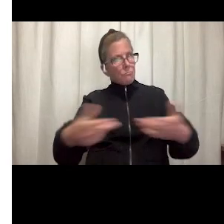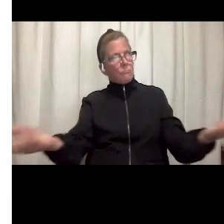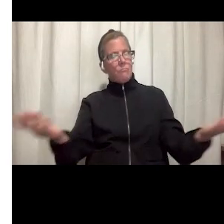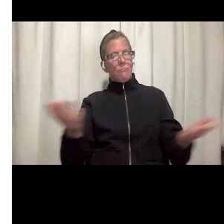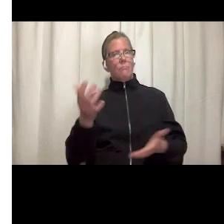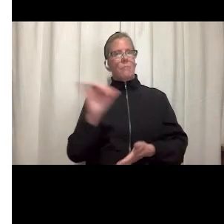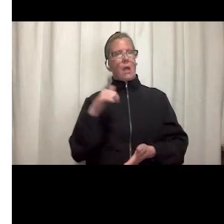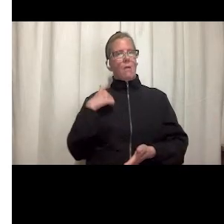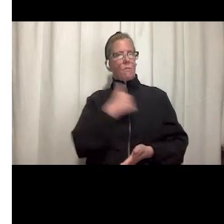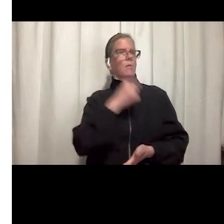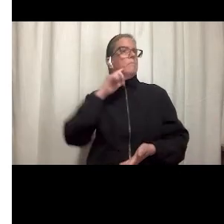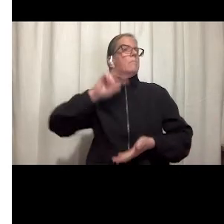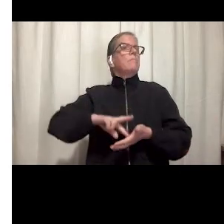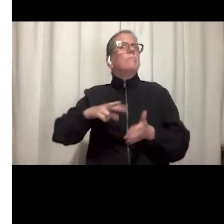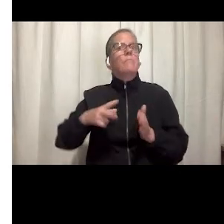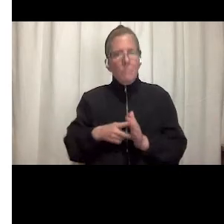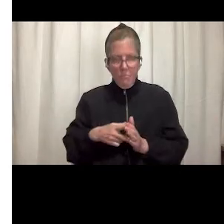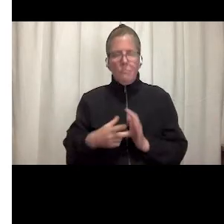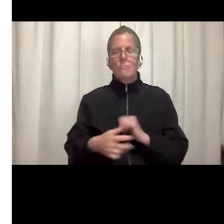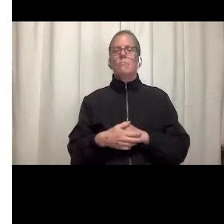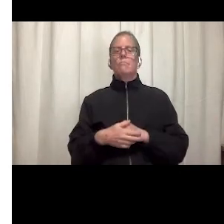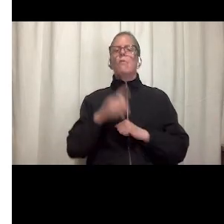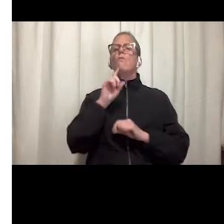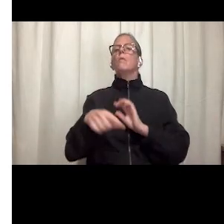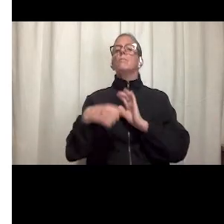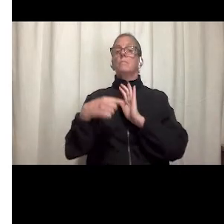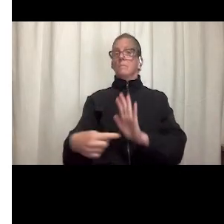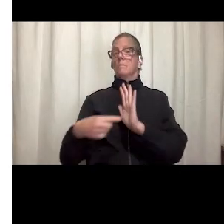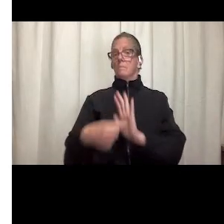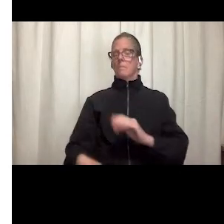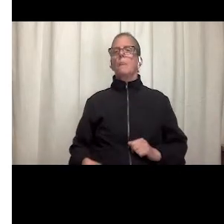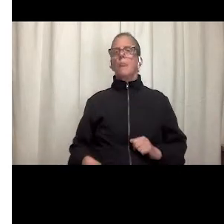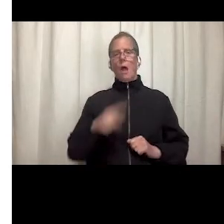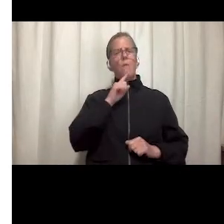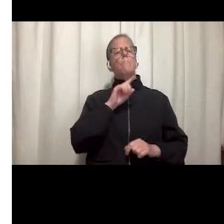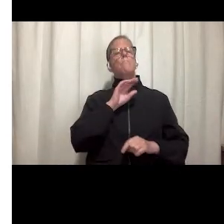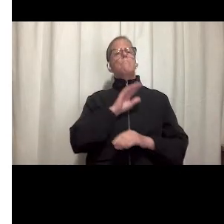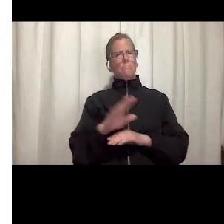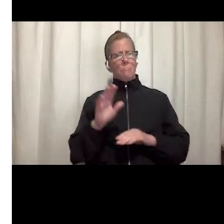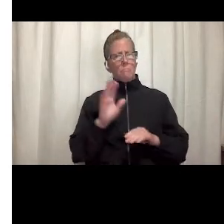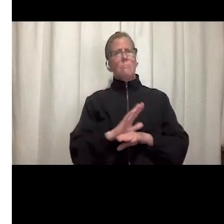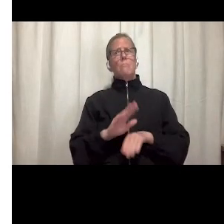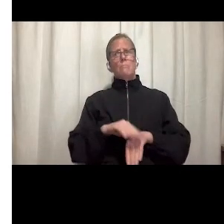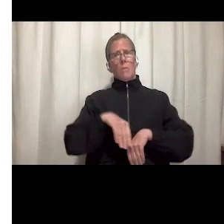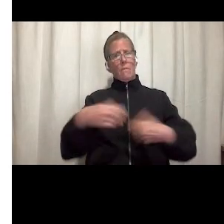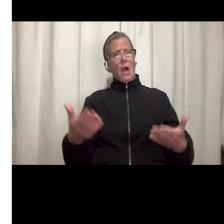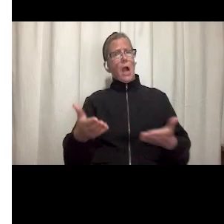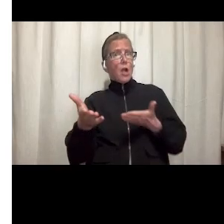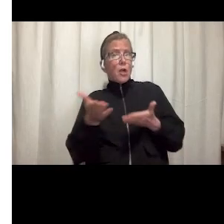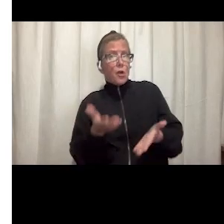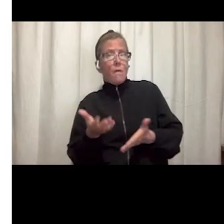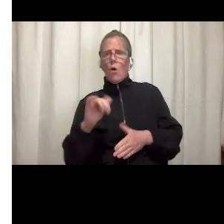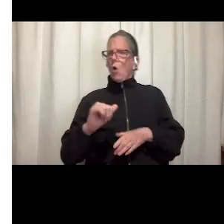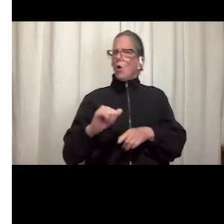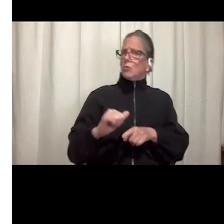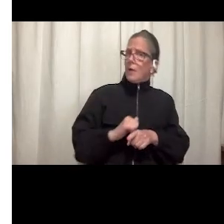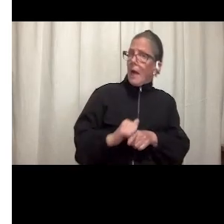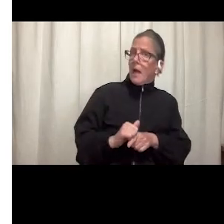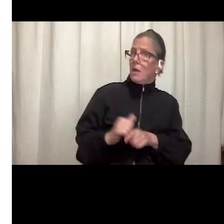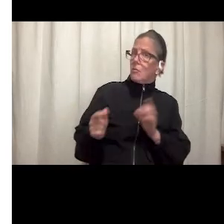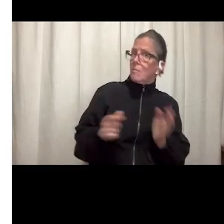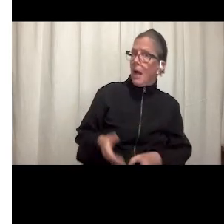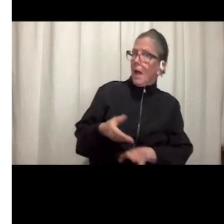intended, such as, are you actually implementing the services or trainings you initially planned? Are